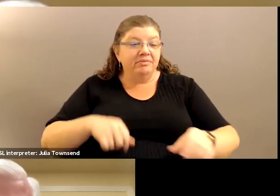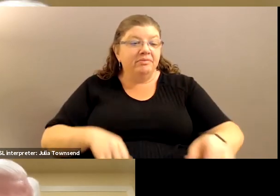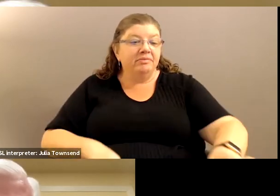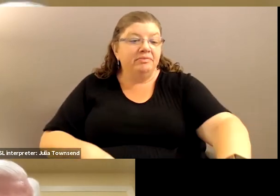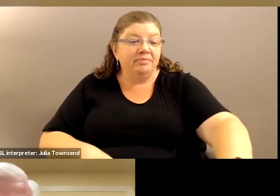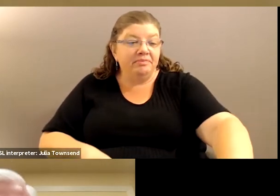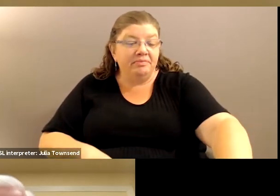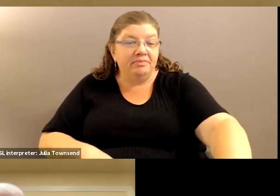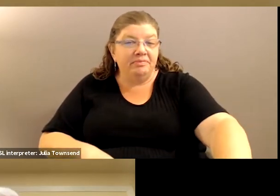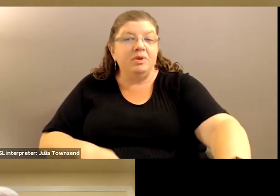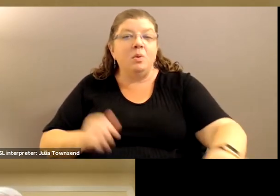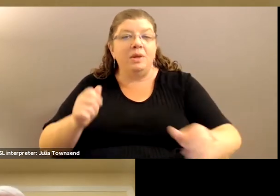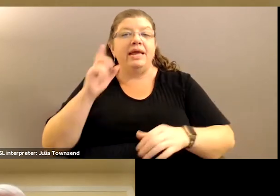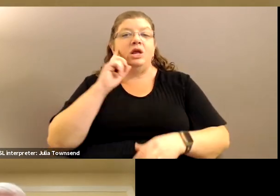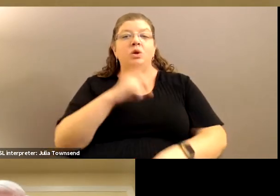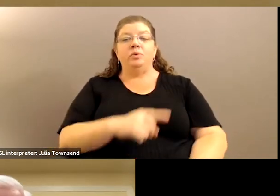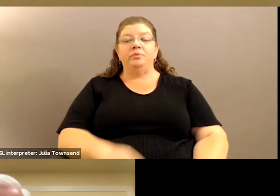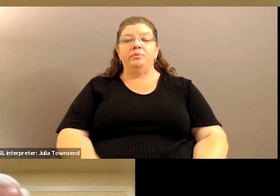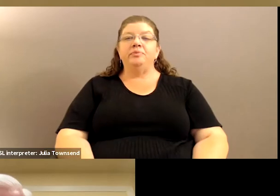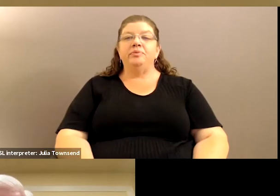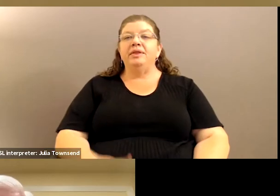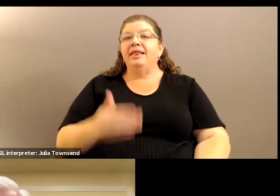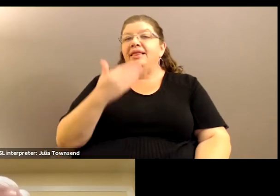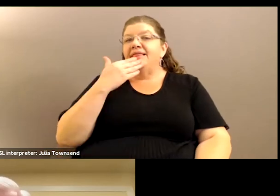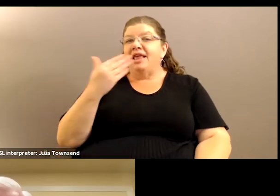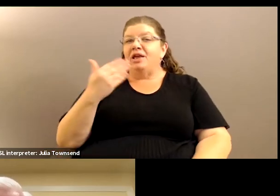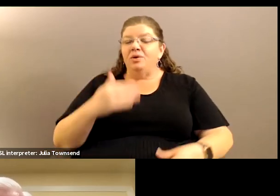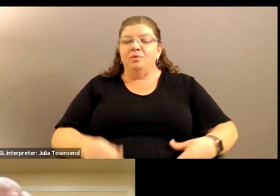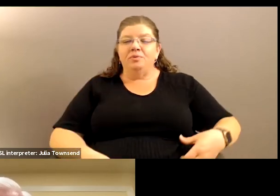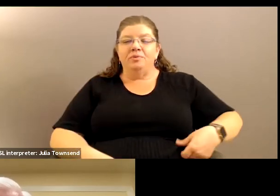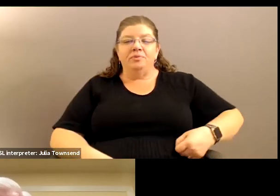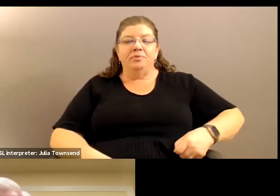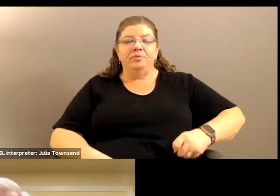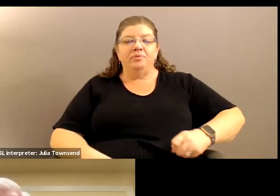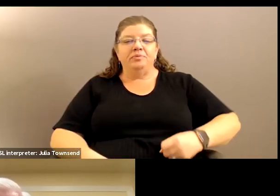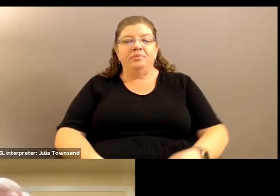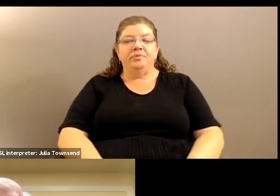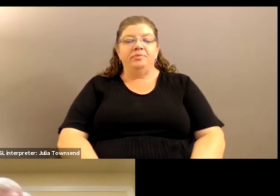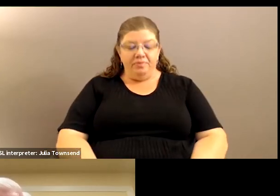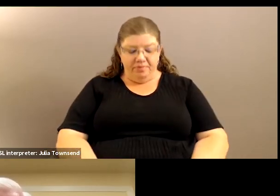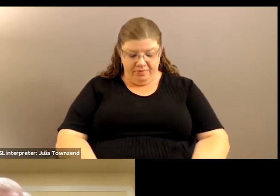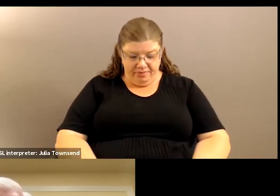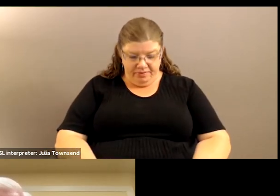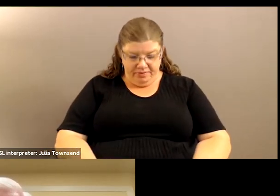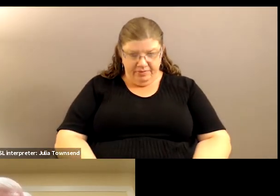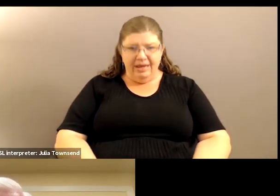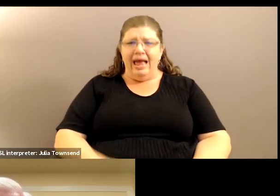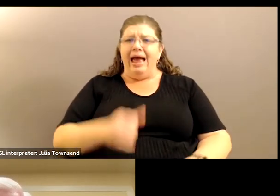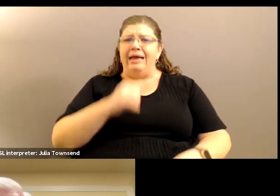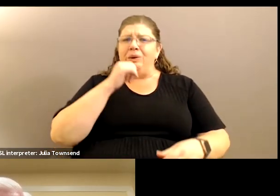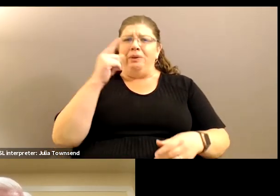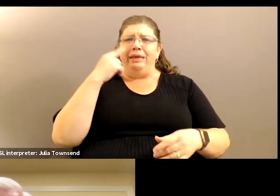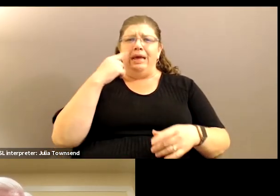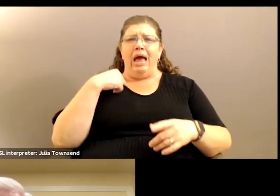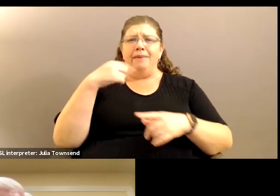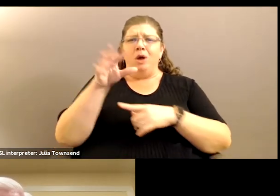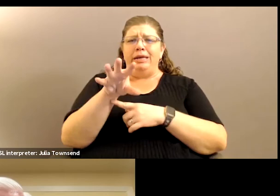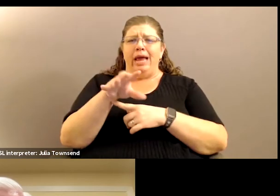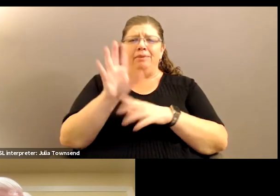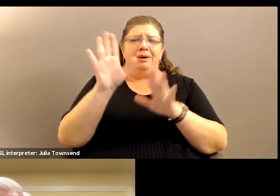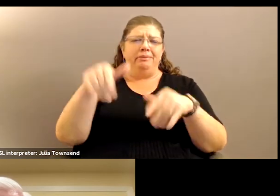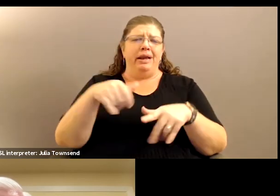we can hear you okay thank you um it doesn't appear that i'm on the camera but that's okay